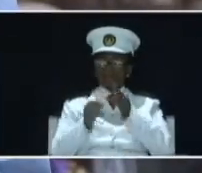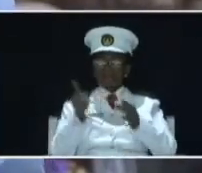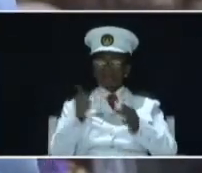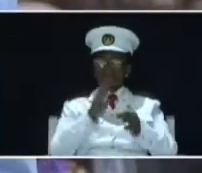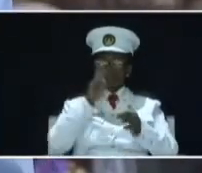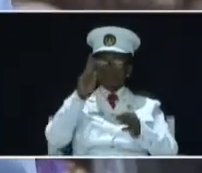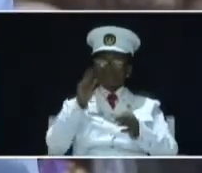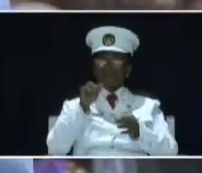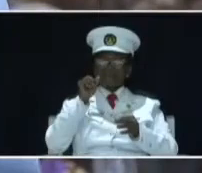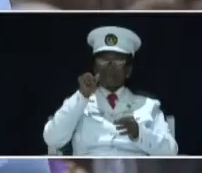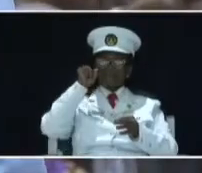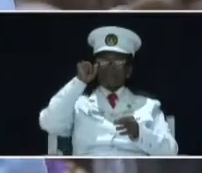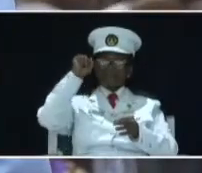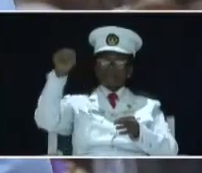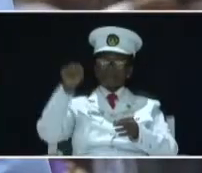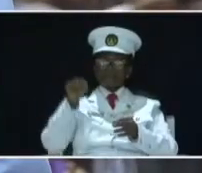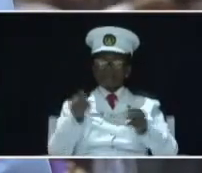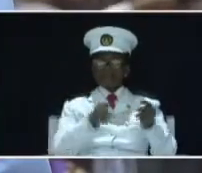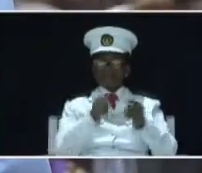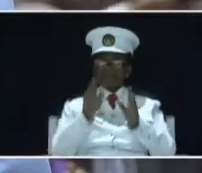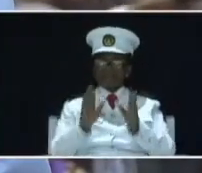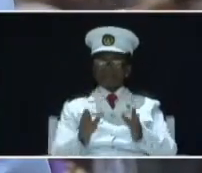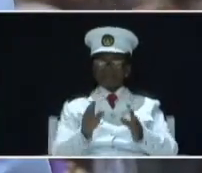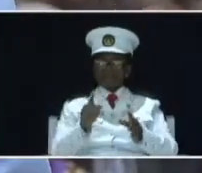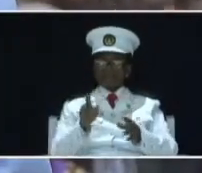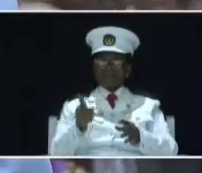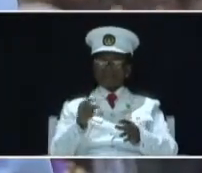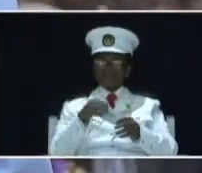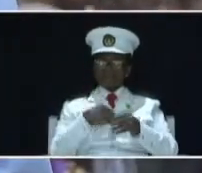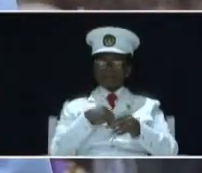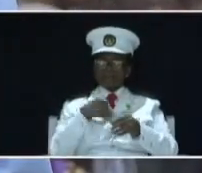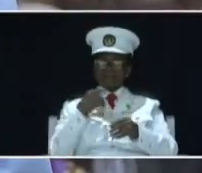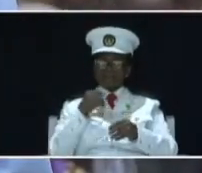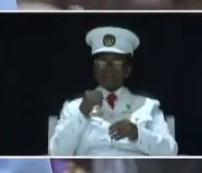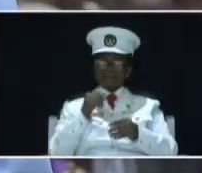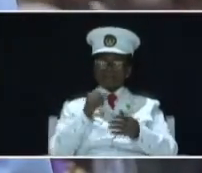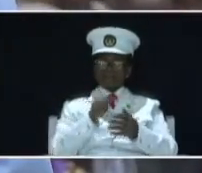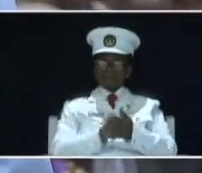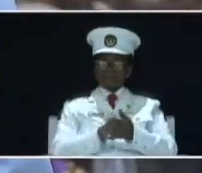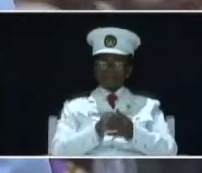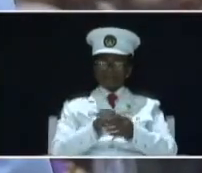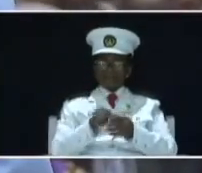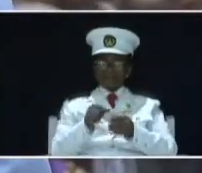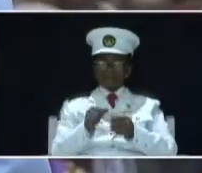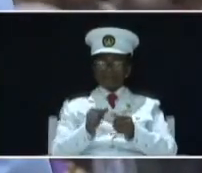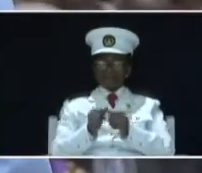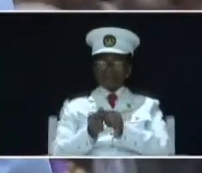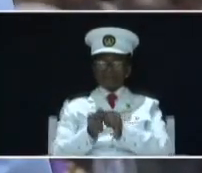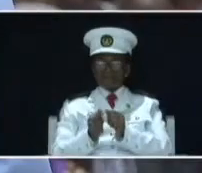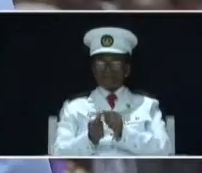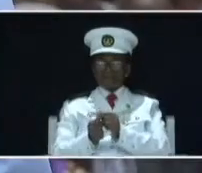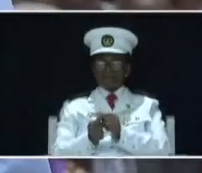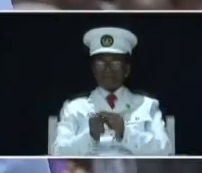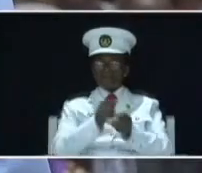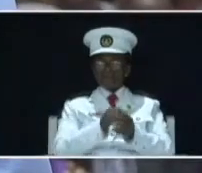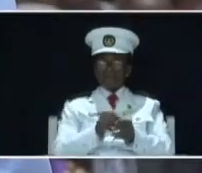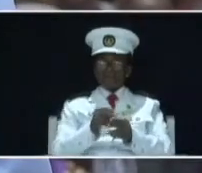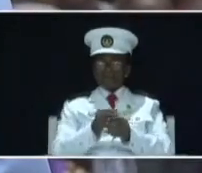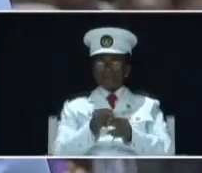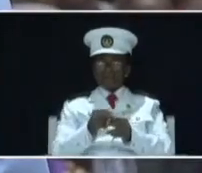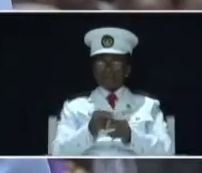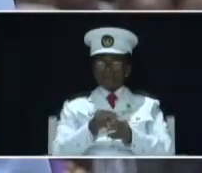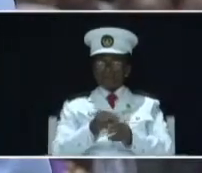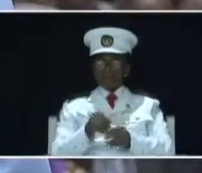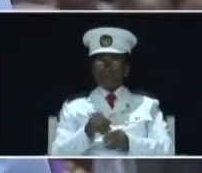and you have that assurance, sooner or later, people will discover that there is